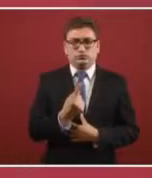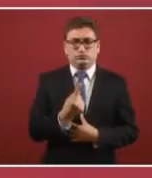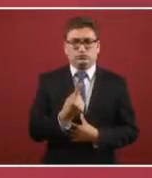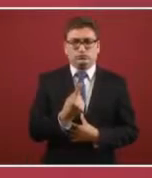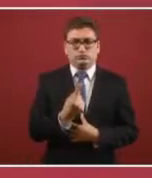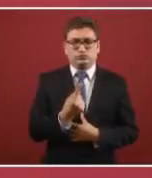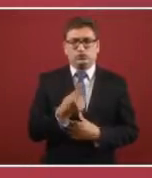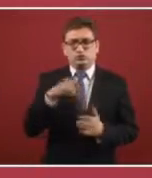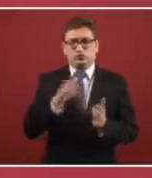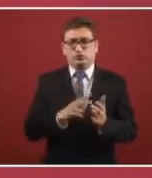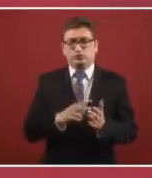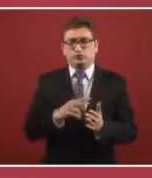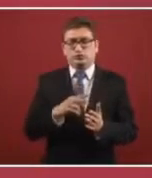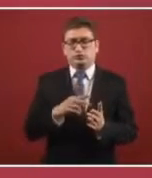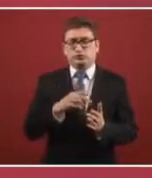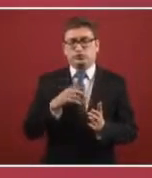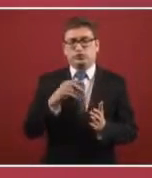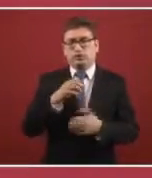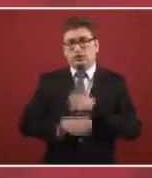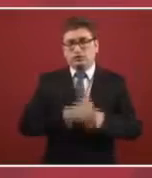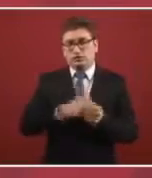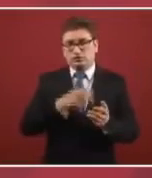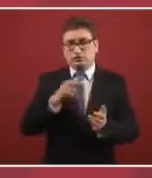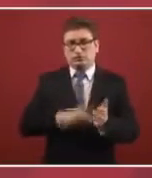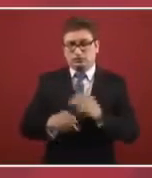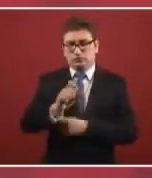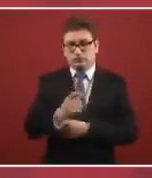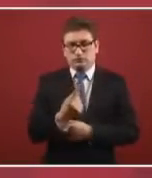Incluso propuse And I even proposed